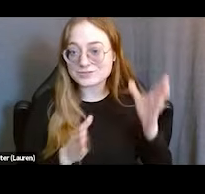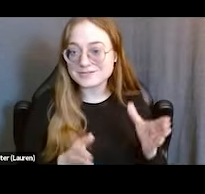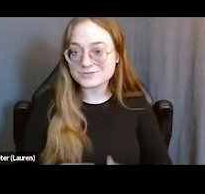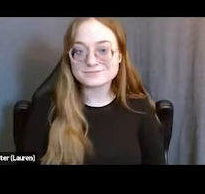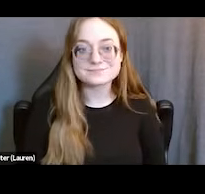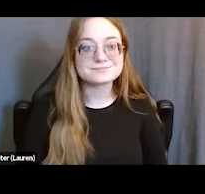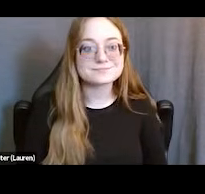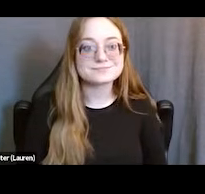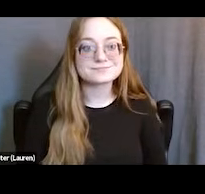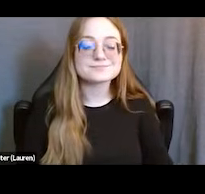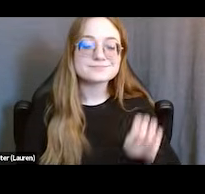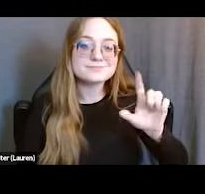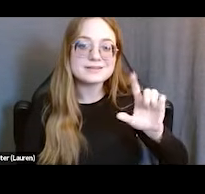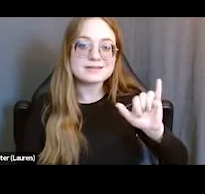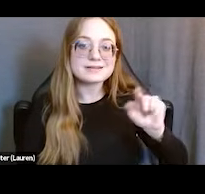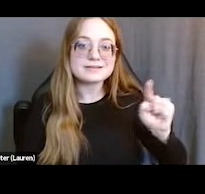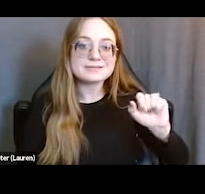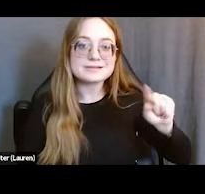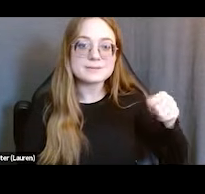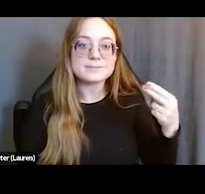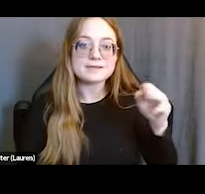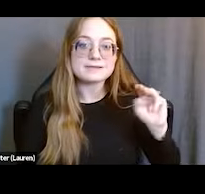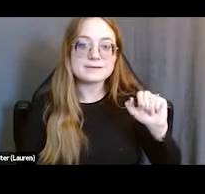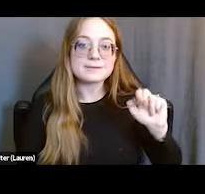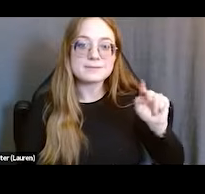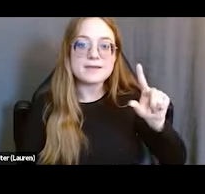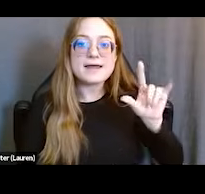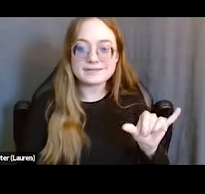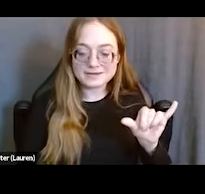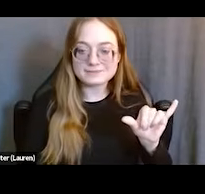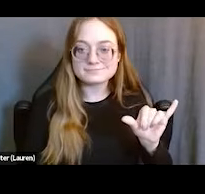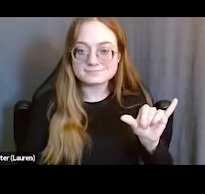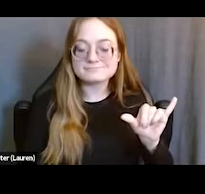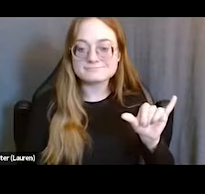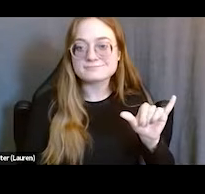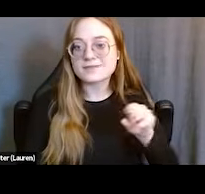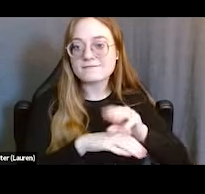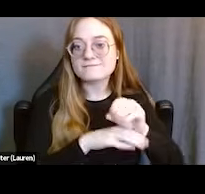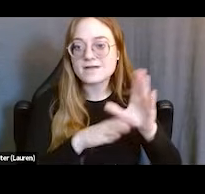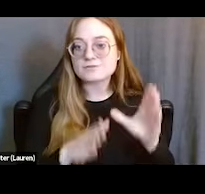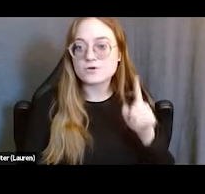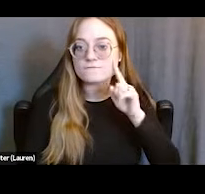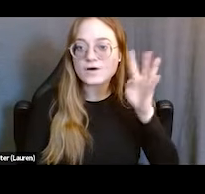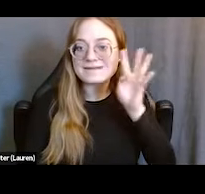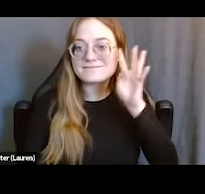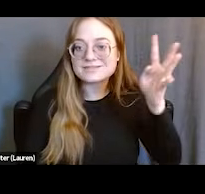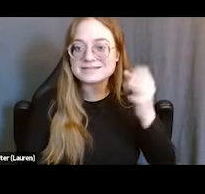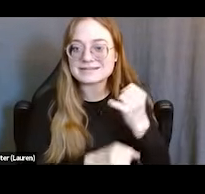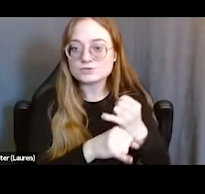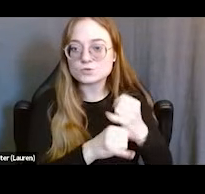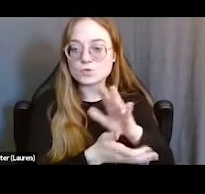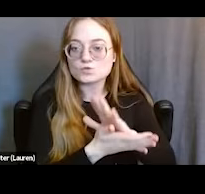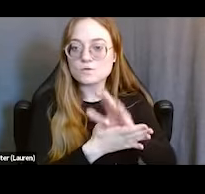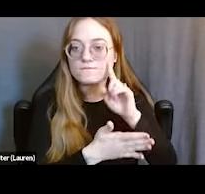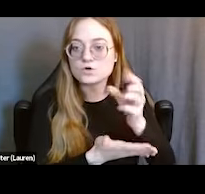Elizabeth Manley is Senior Advisor for Health and Behavioral Health Policy at the Innovations Institute School of Social